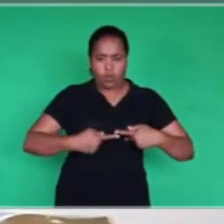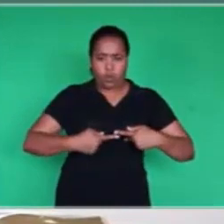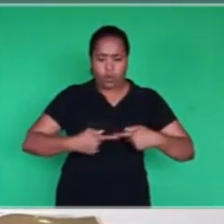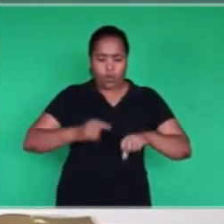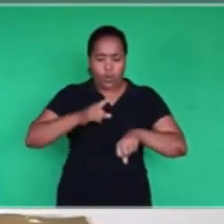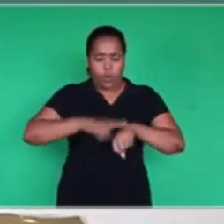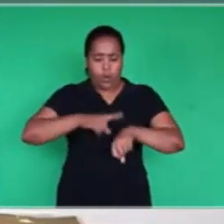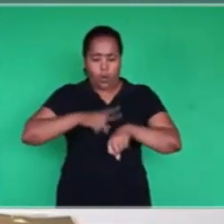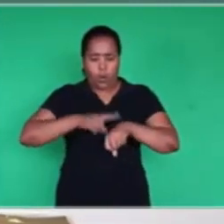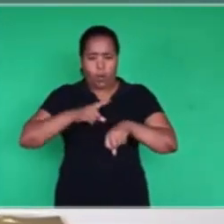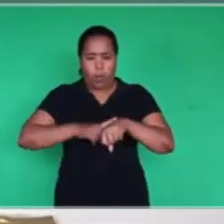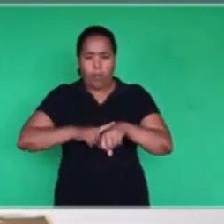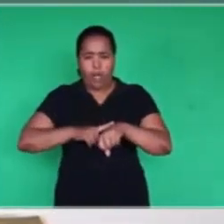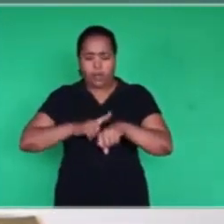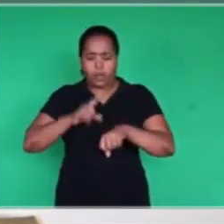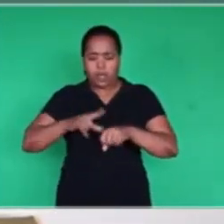and